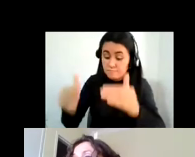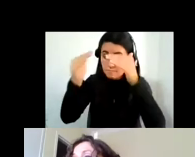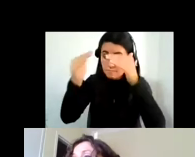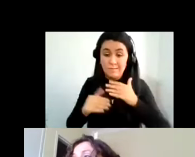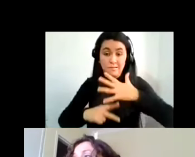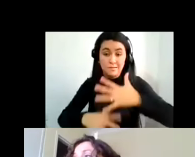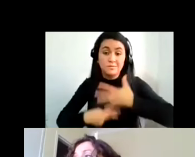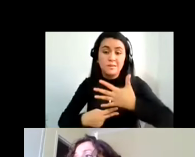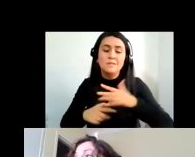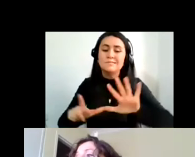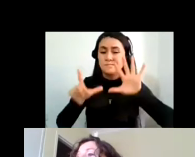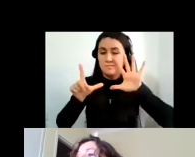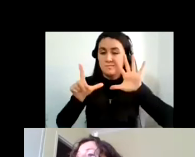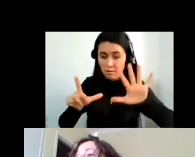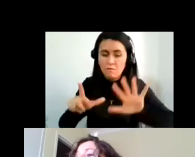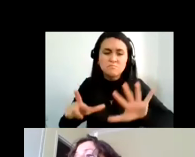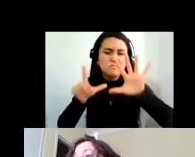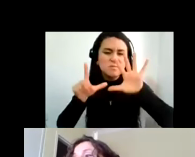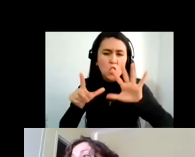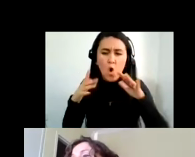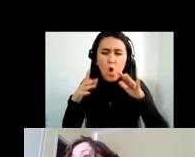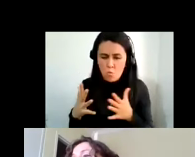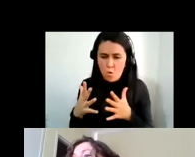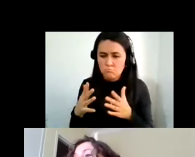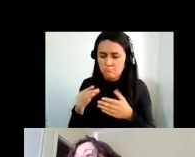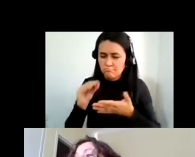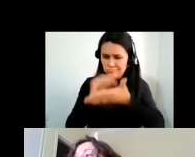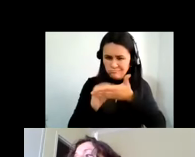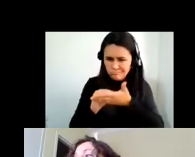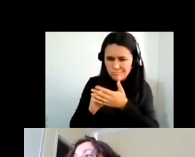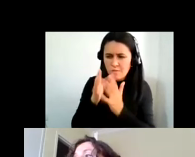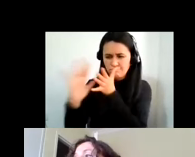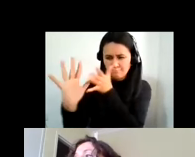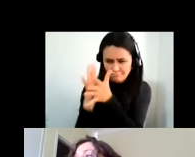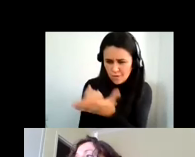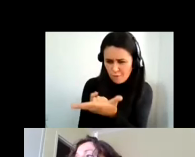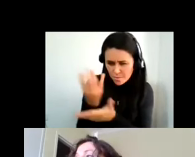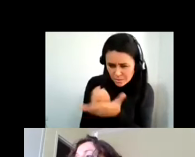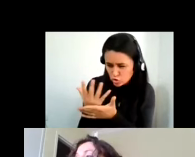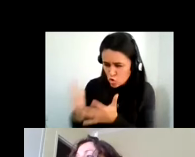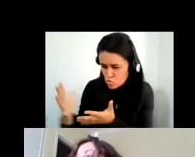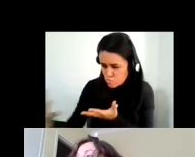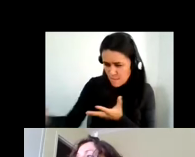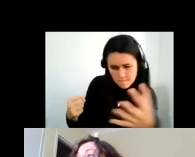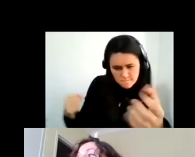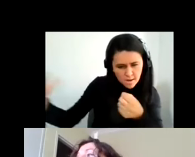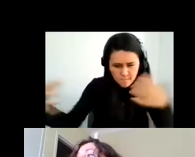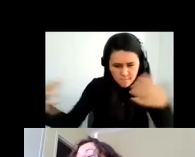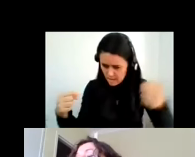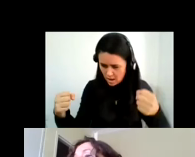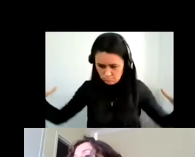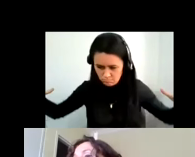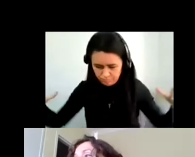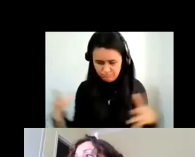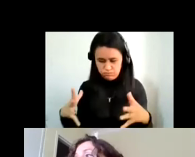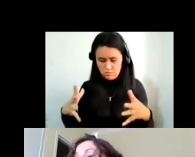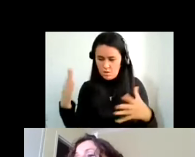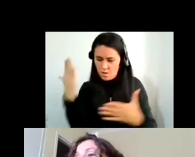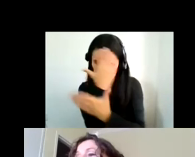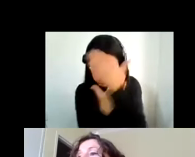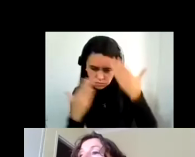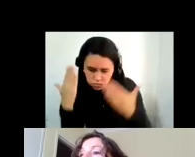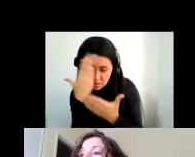triangulation across the different sources, and then really synthesizing the findings cohesively in reporting, and then taking it on